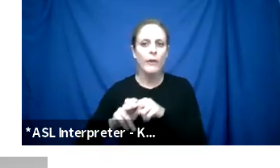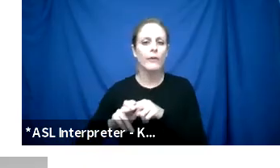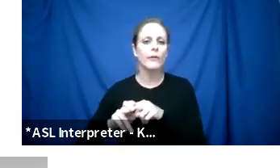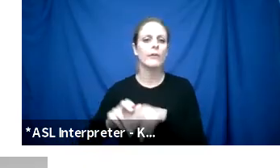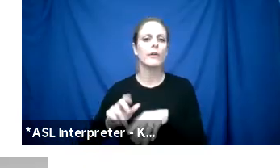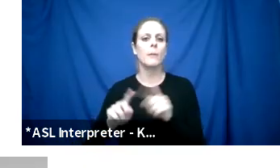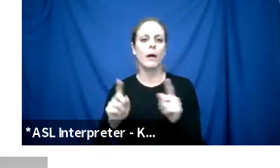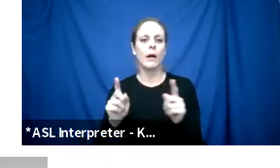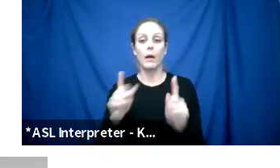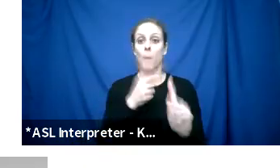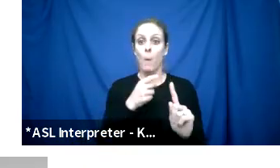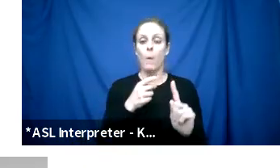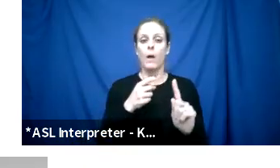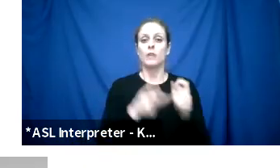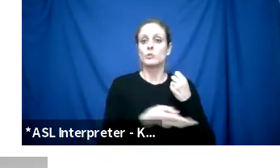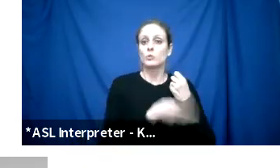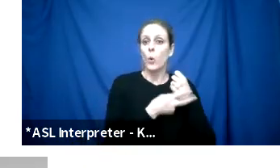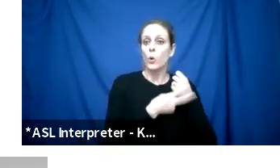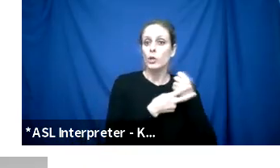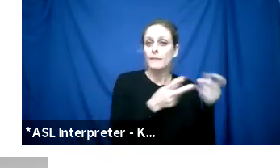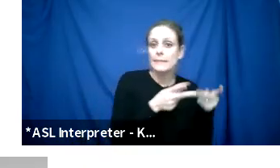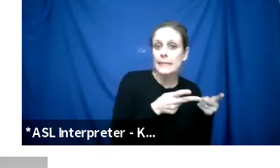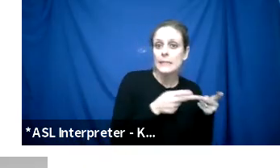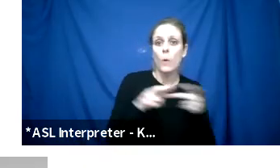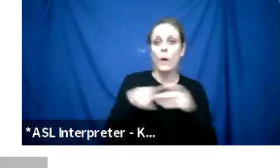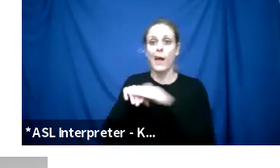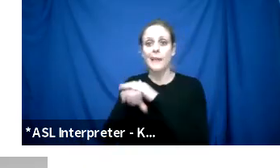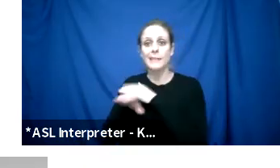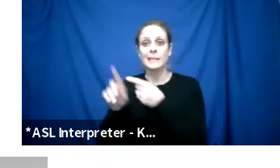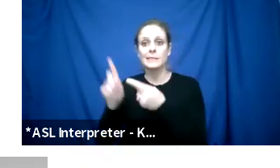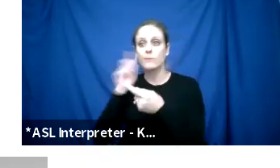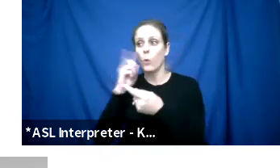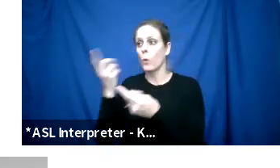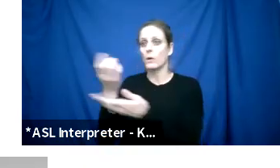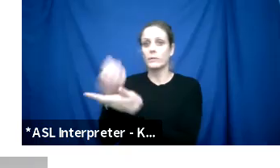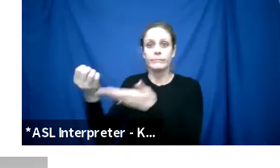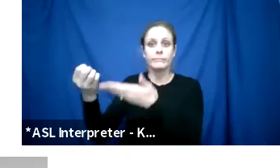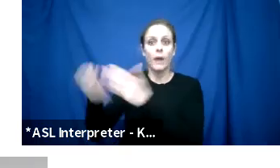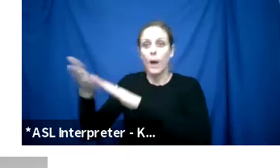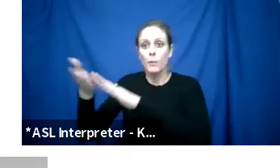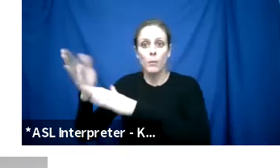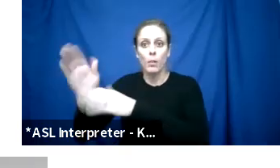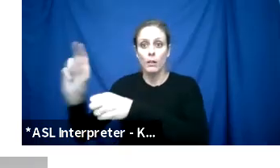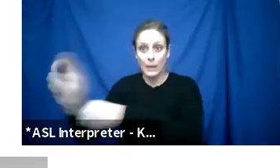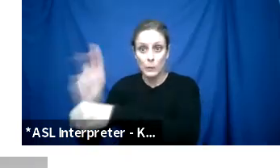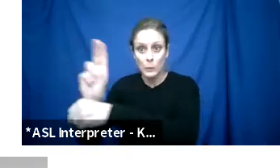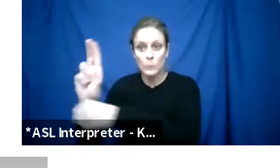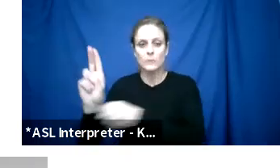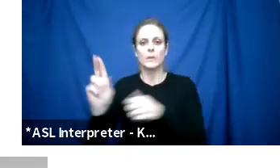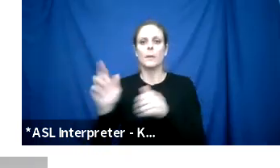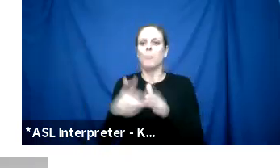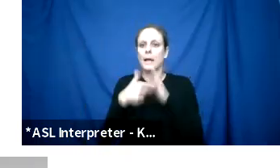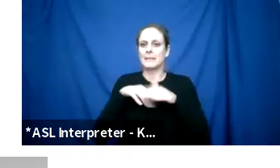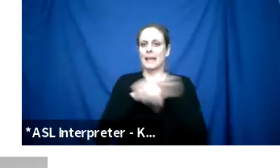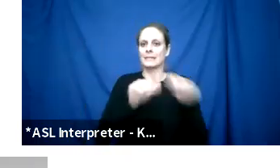make sure that storage facilities or access to any operable parts in public and common use areas, those that are used by